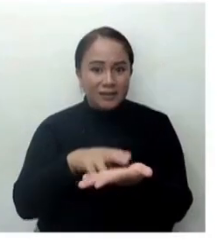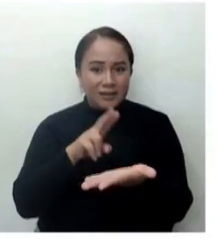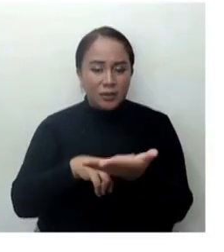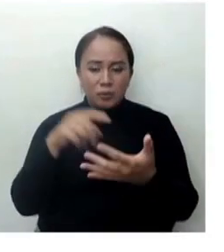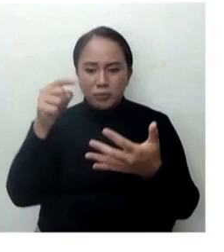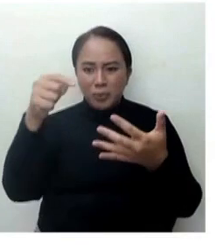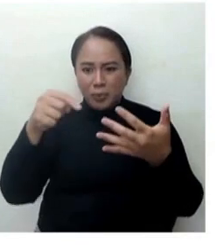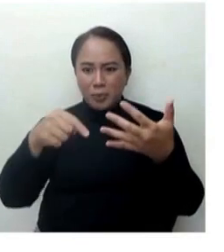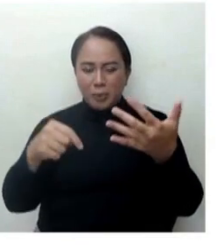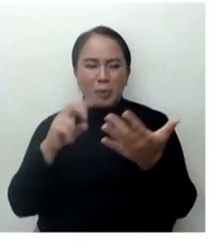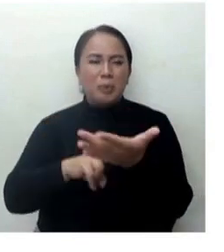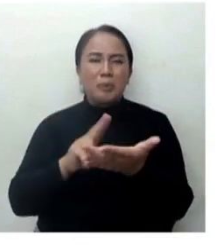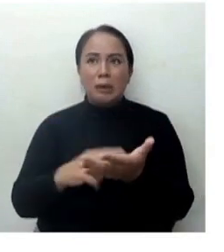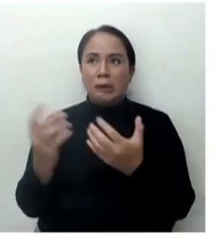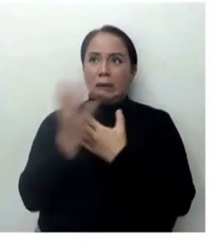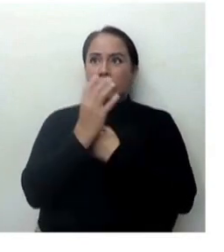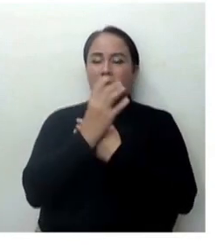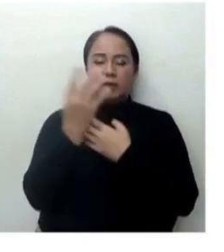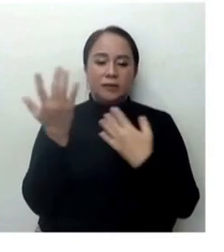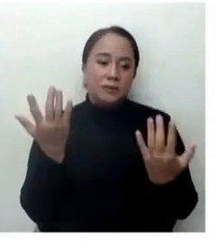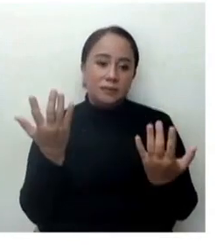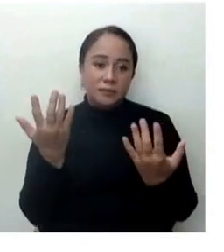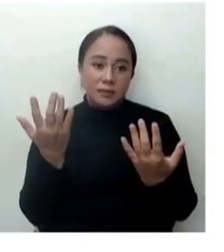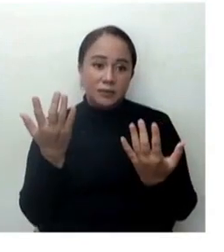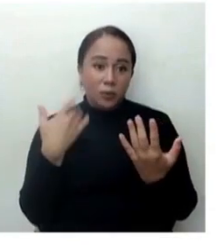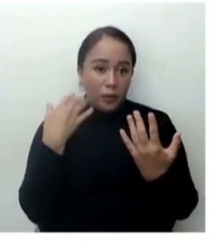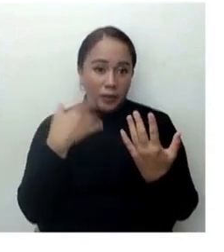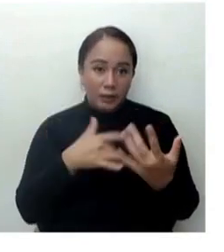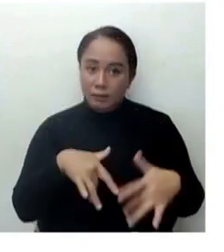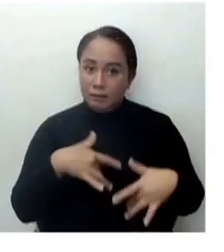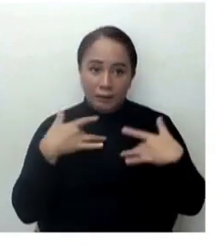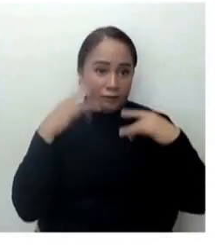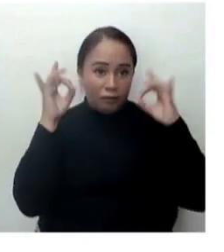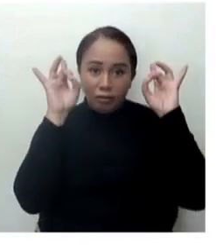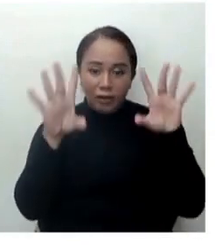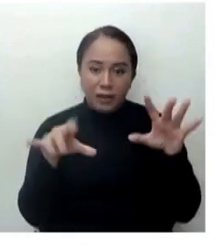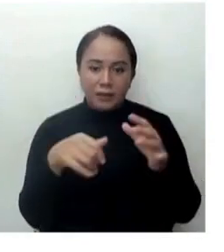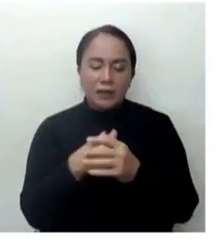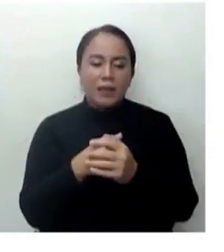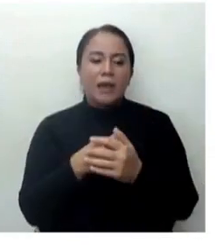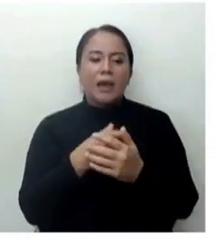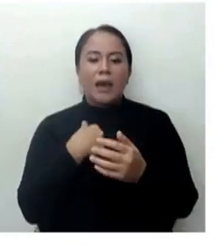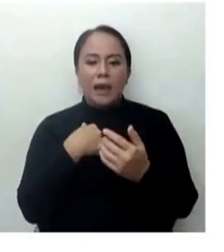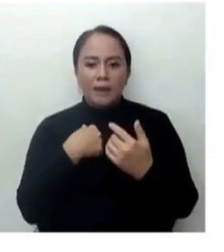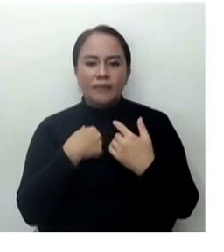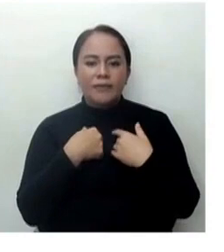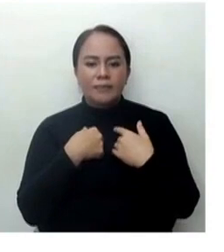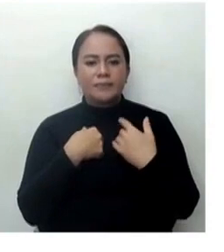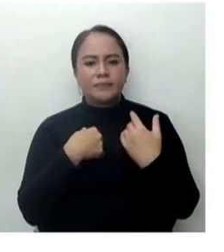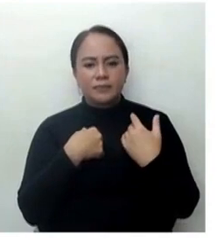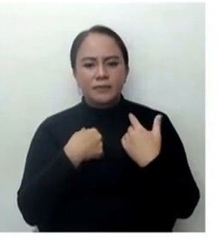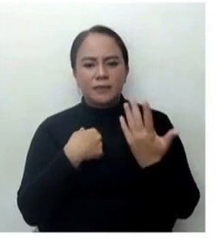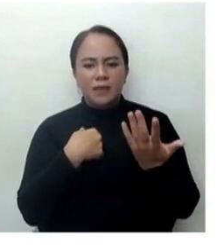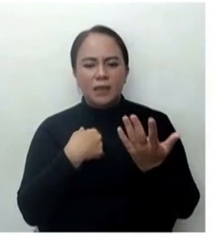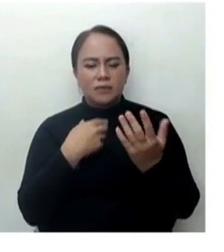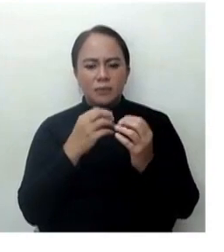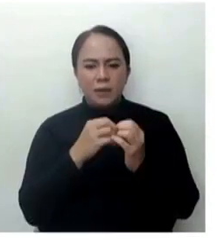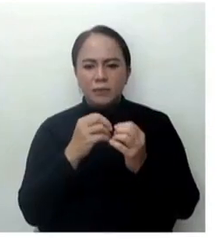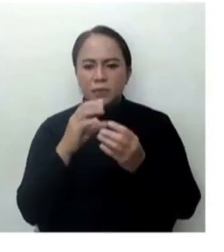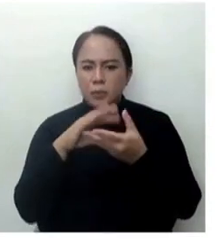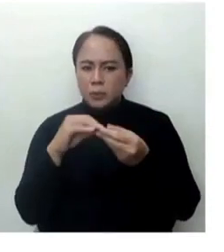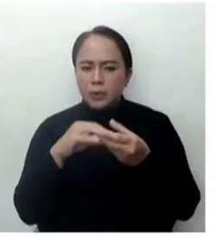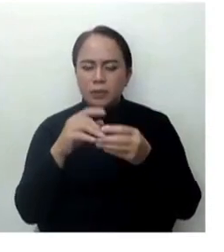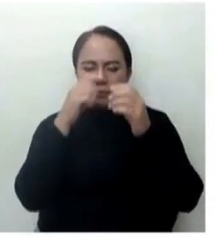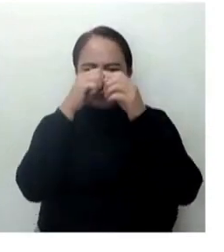things just so that, because their lives were threatened, they per their reports and per their testimonies, they were